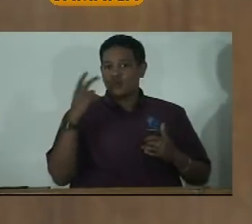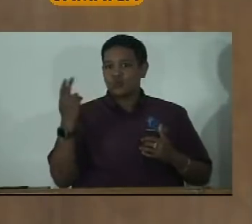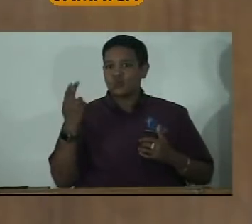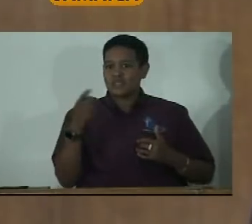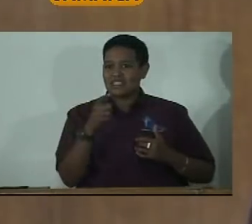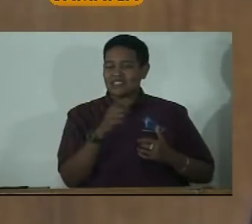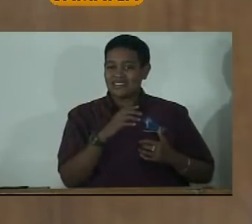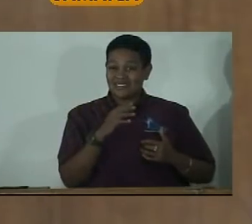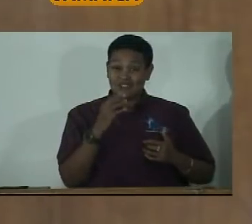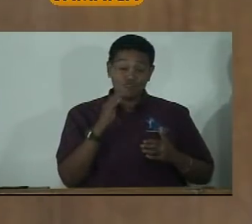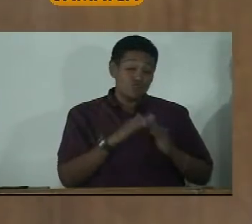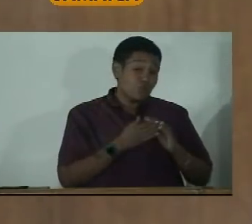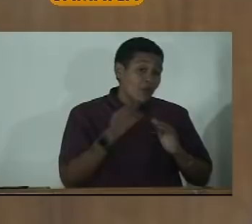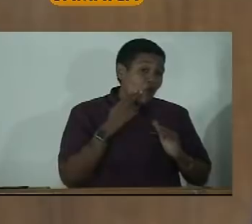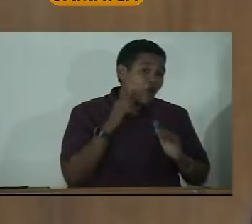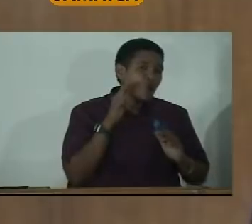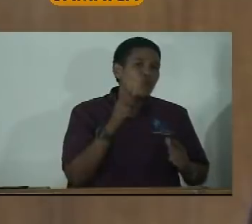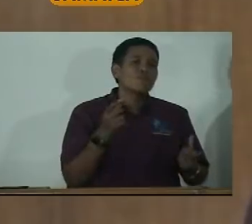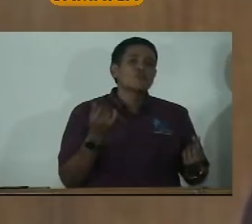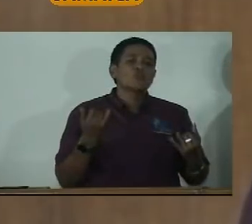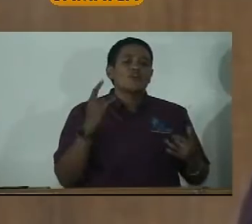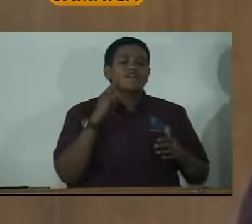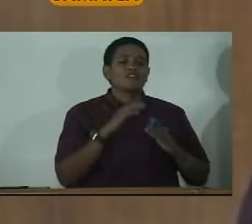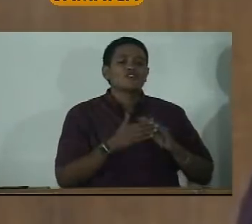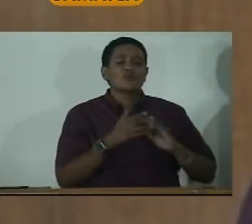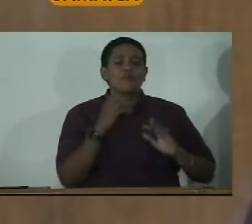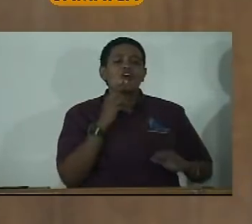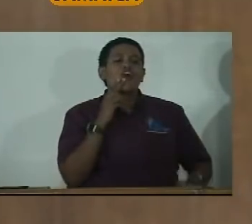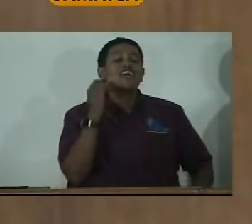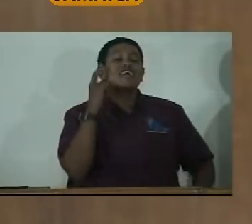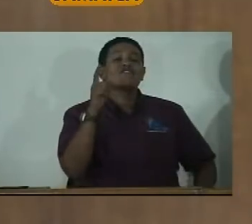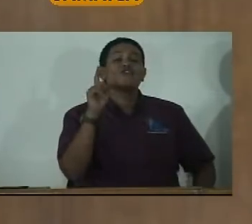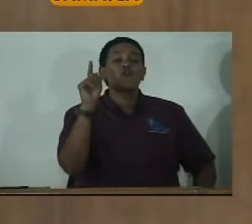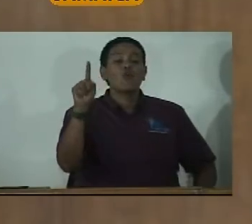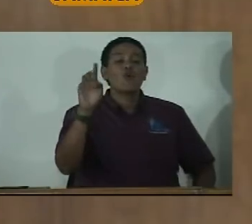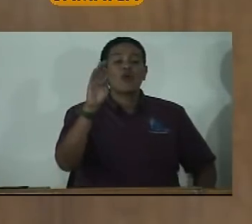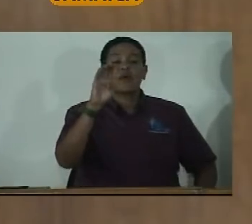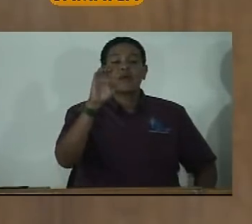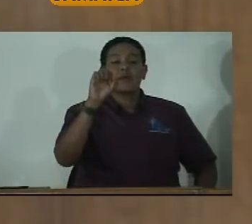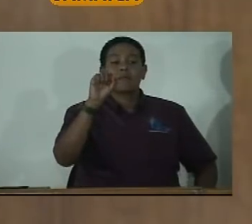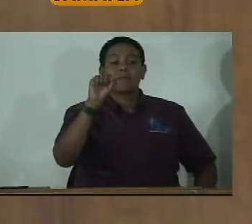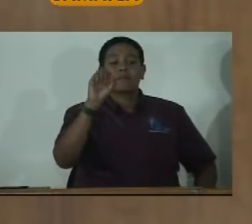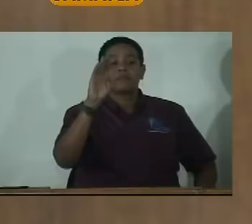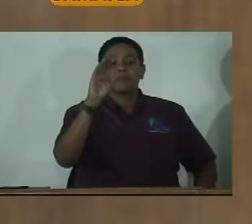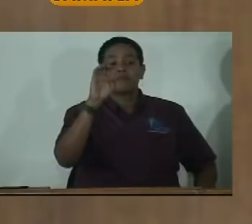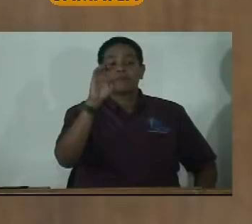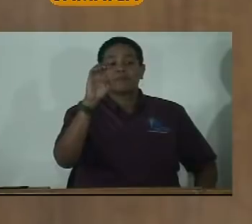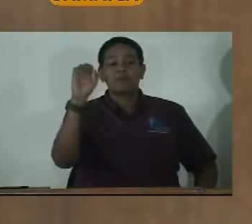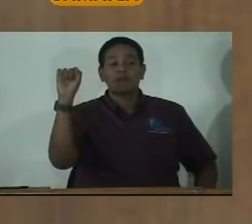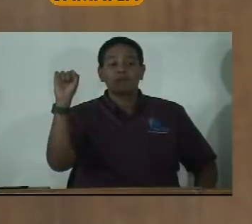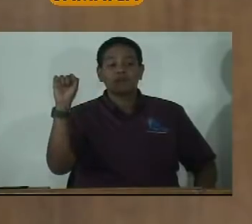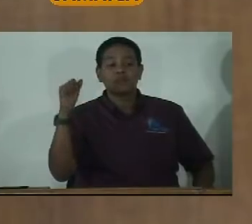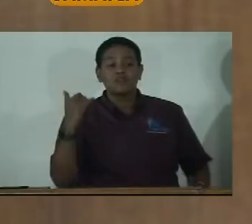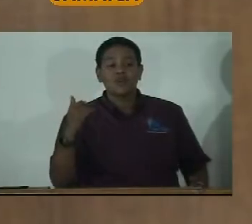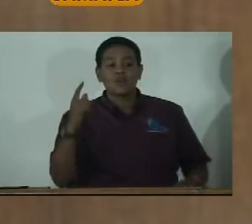Jamaican honey. I mean, if you go into bees now, you can't get enough honey.